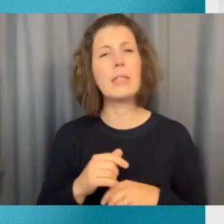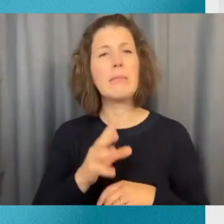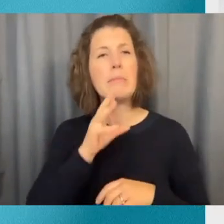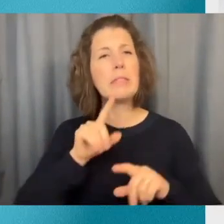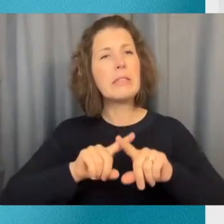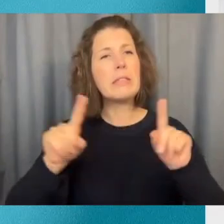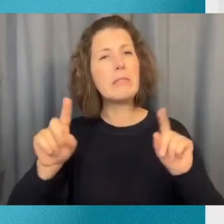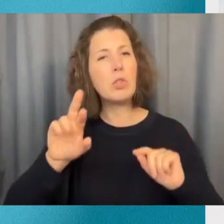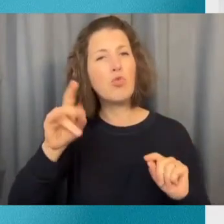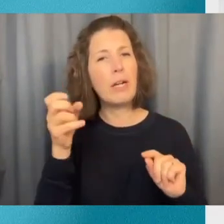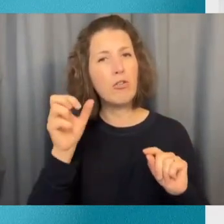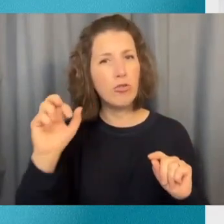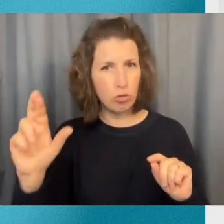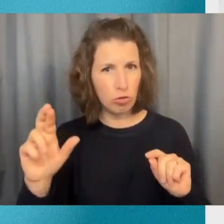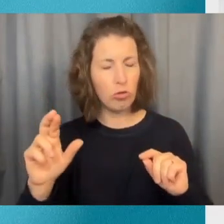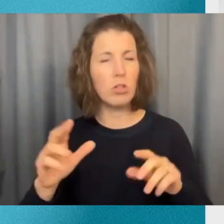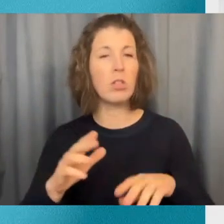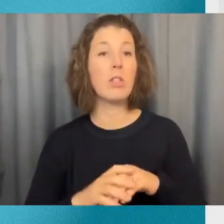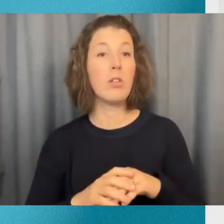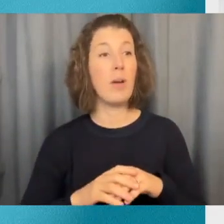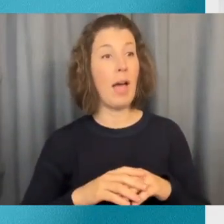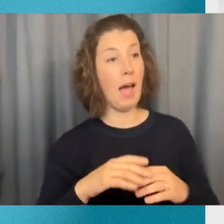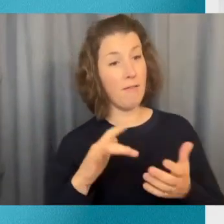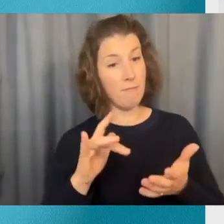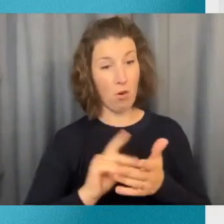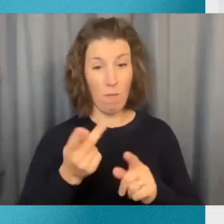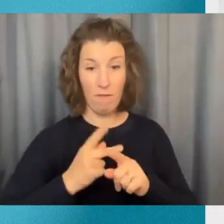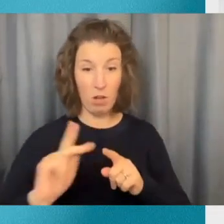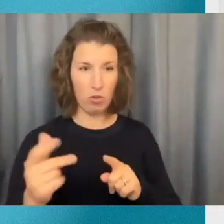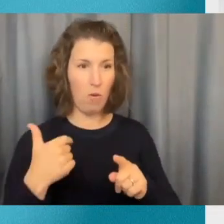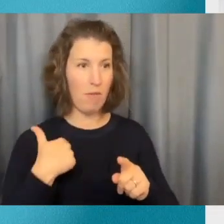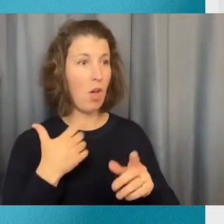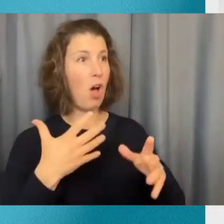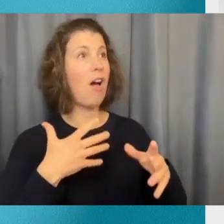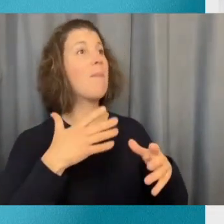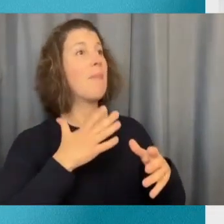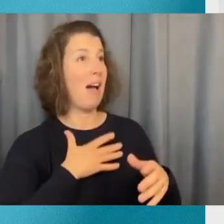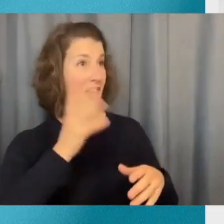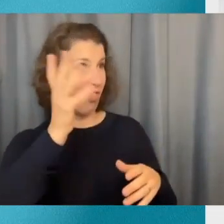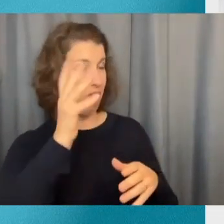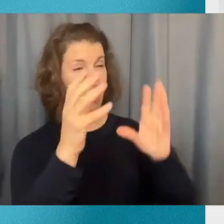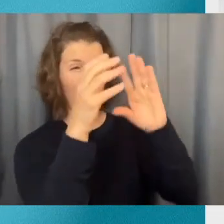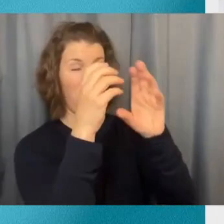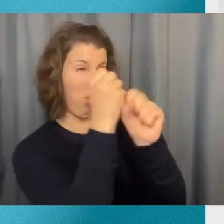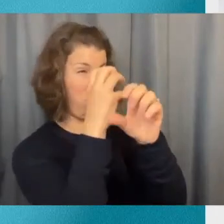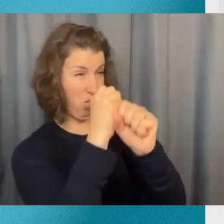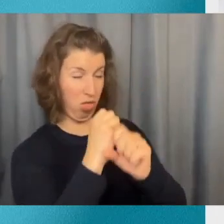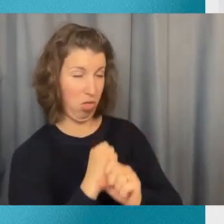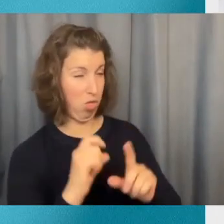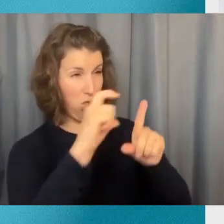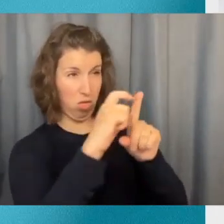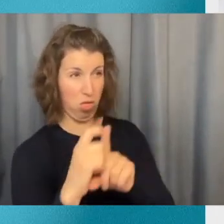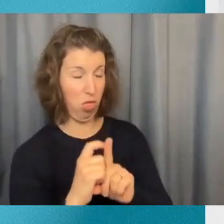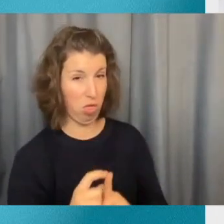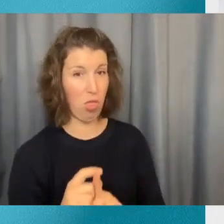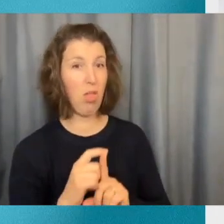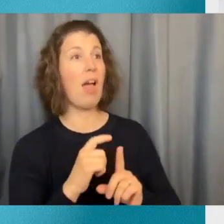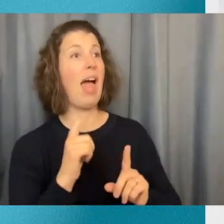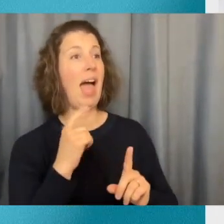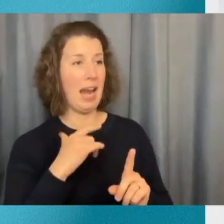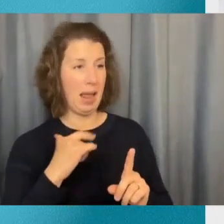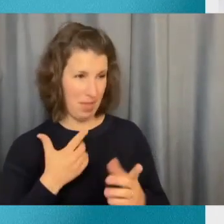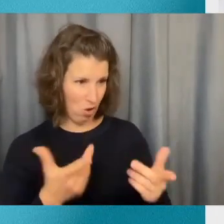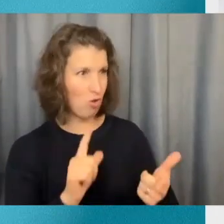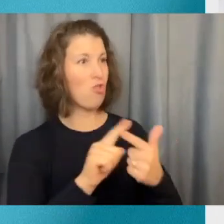provider there thinking with all of their abbreviations and the information that medical student is sent into that room and charged to get. And